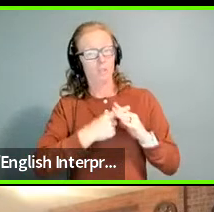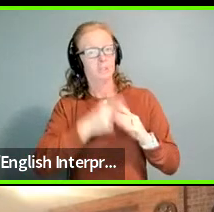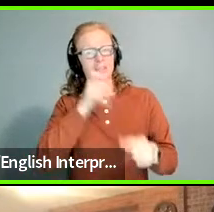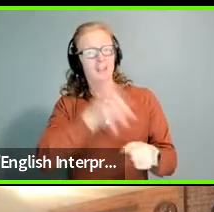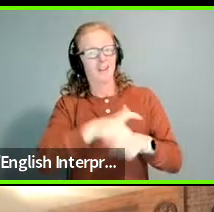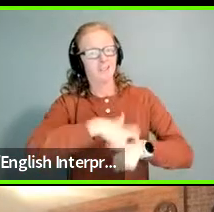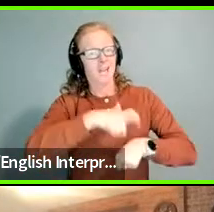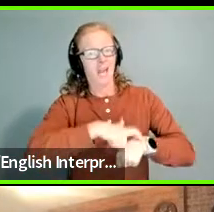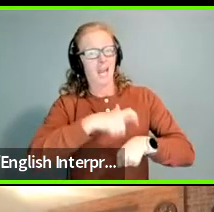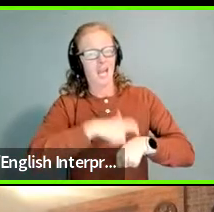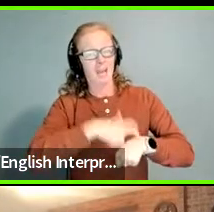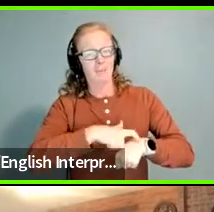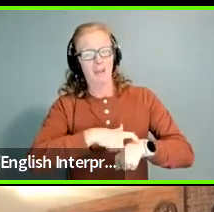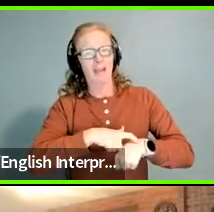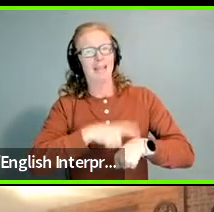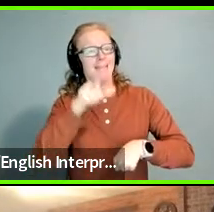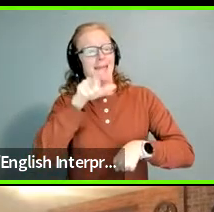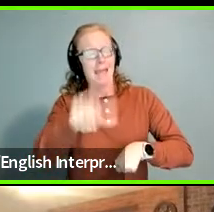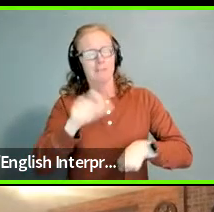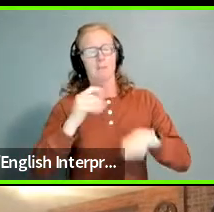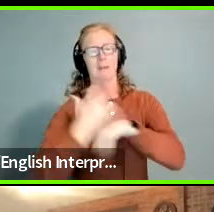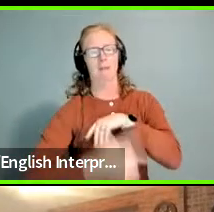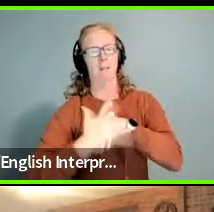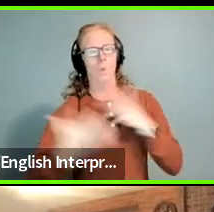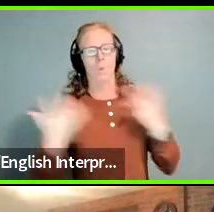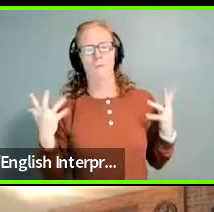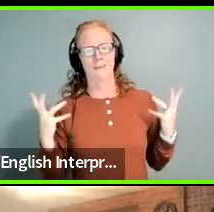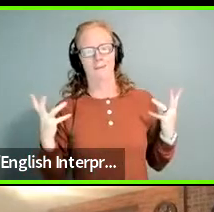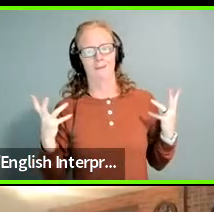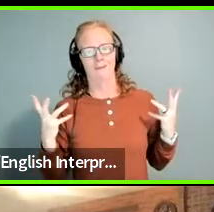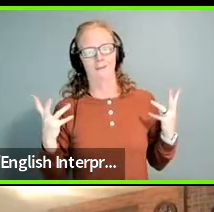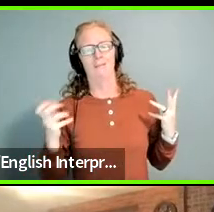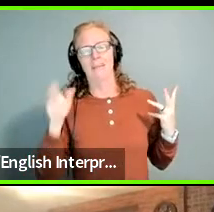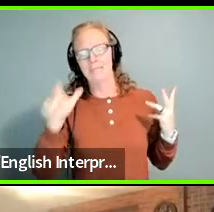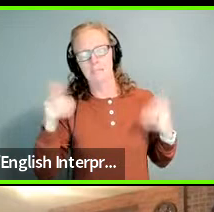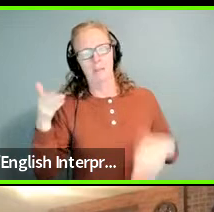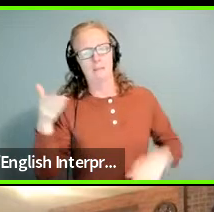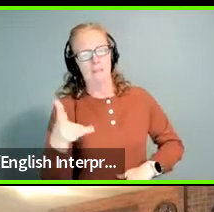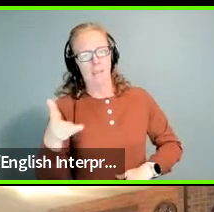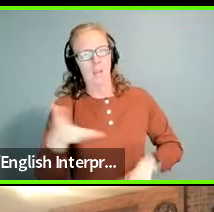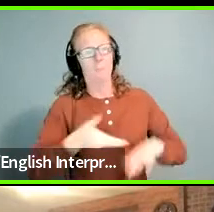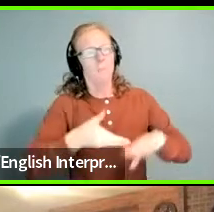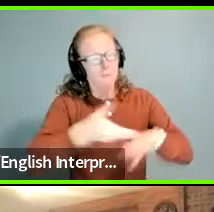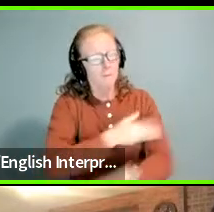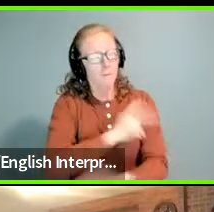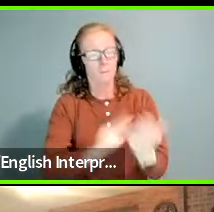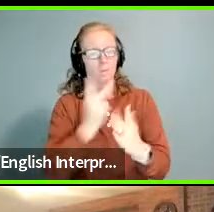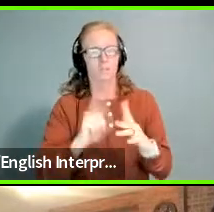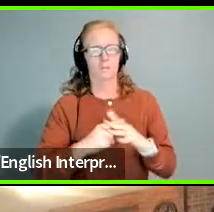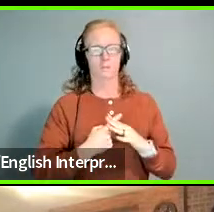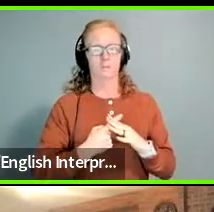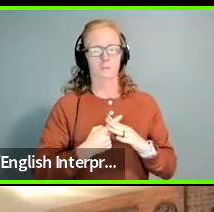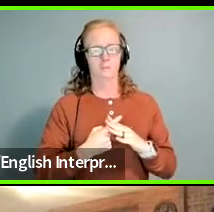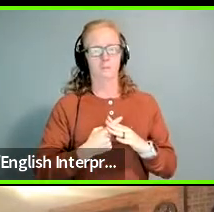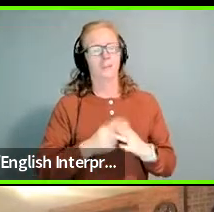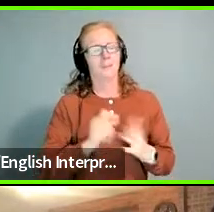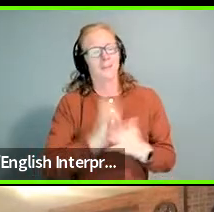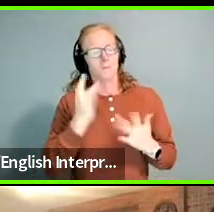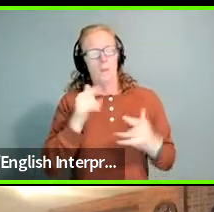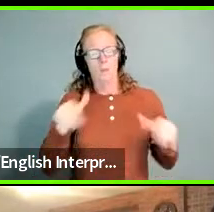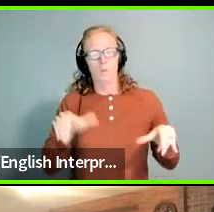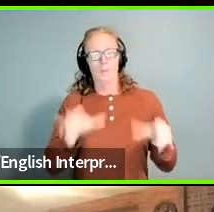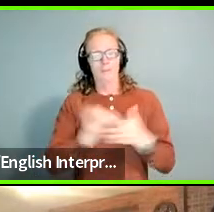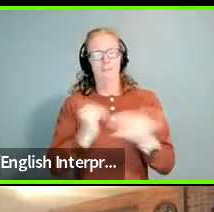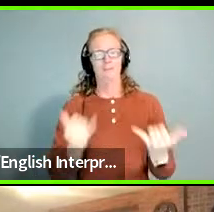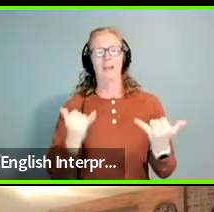develop a workforce. That workforce has to already be developed before the project starts. And that is something that we've